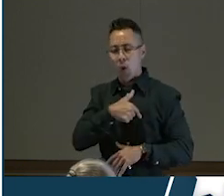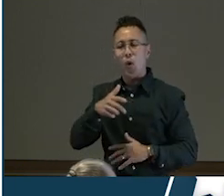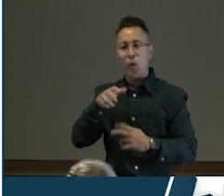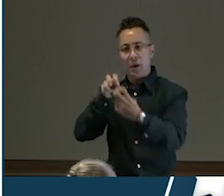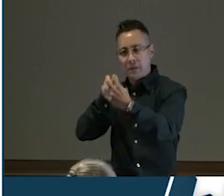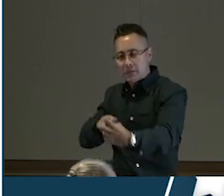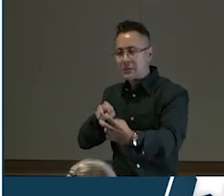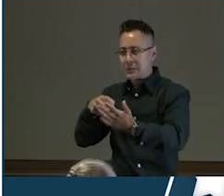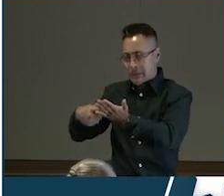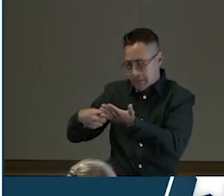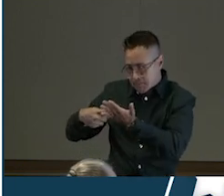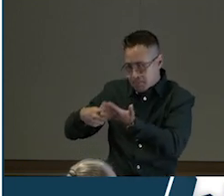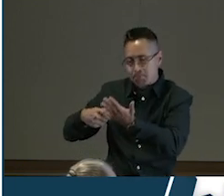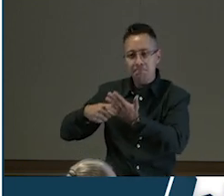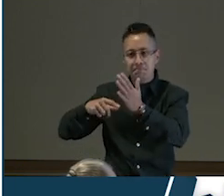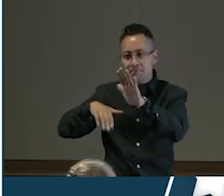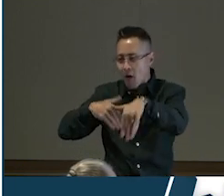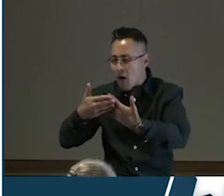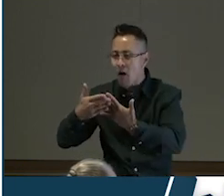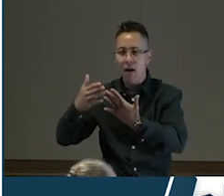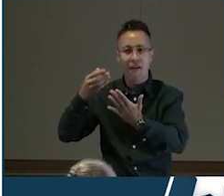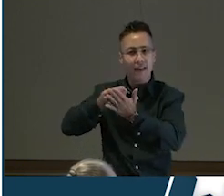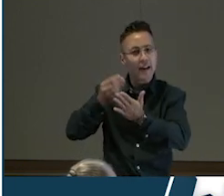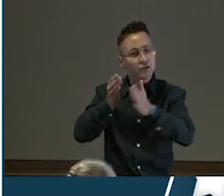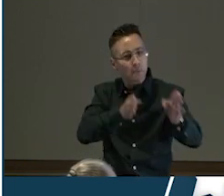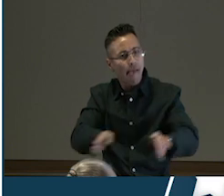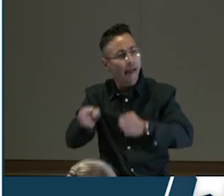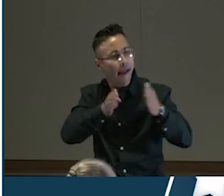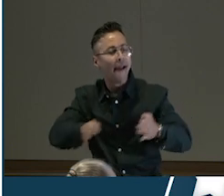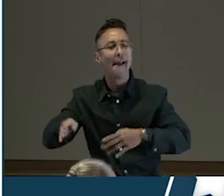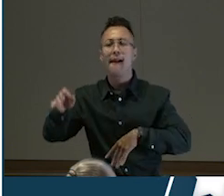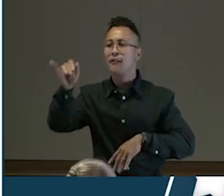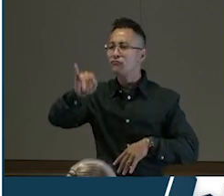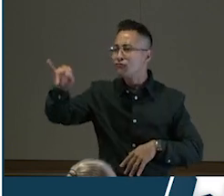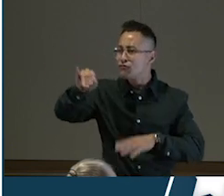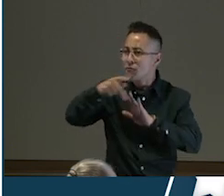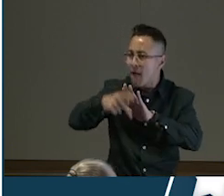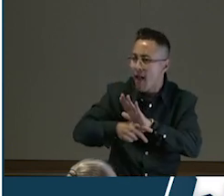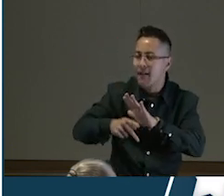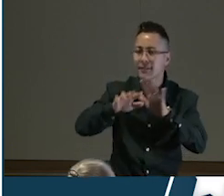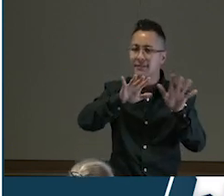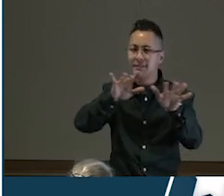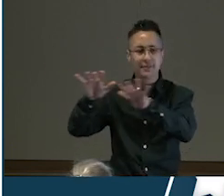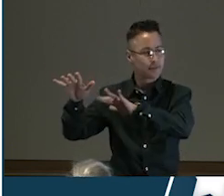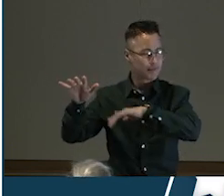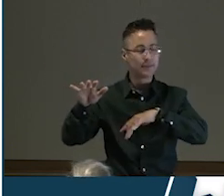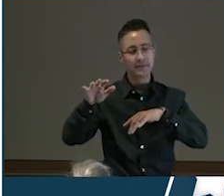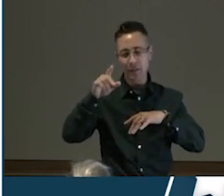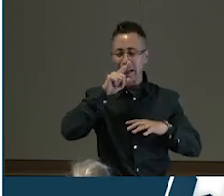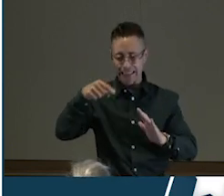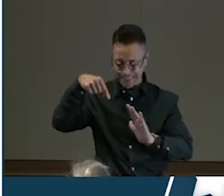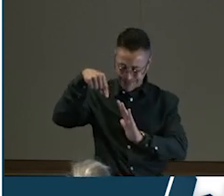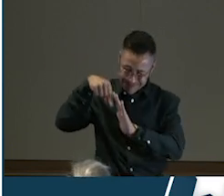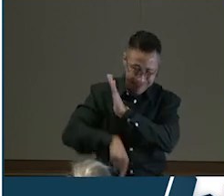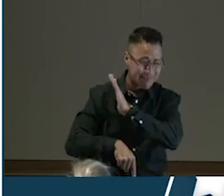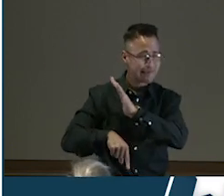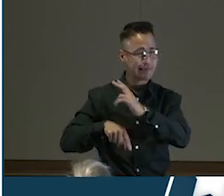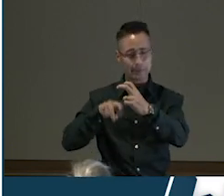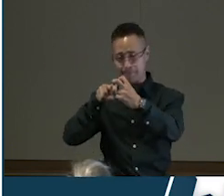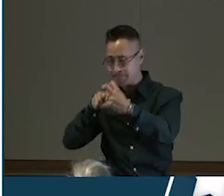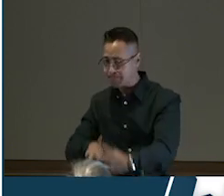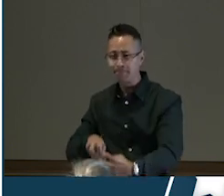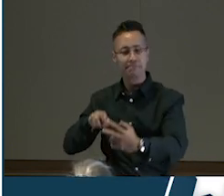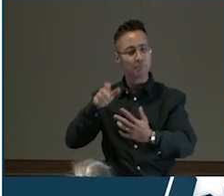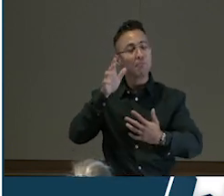of that financial planning, look at insurance policies, retirement accounts. It is the deepest dive you can possibly go through. But we're